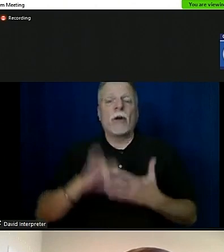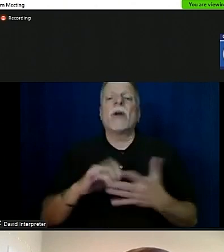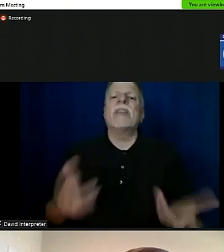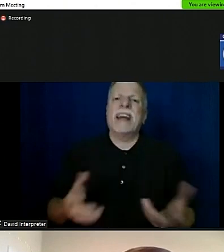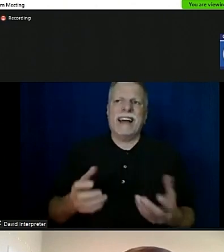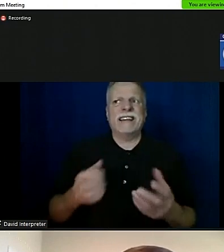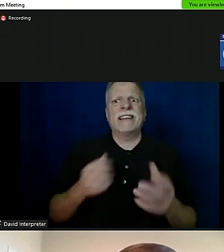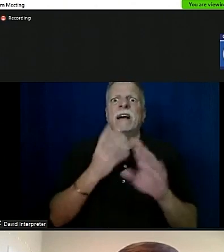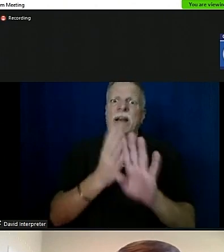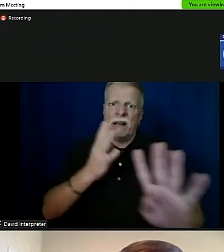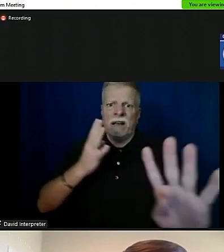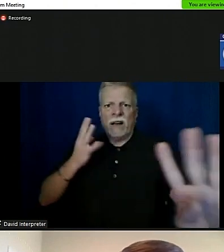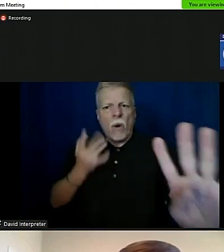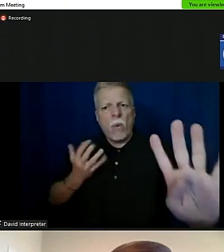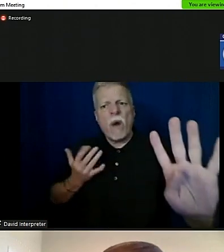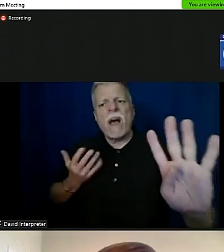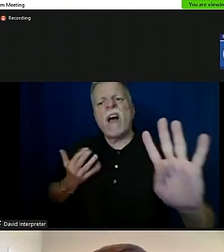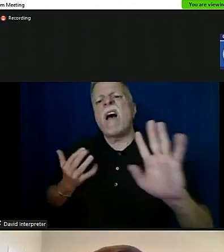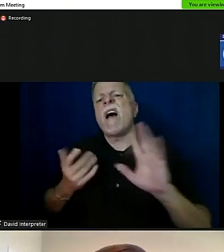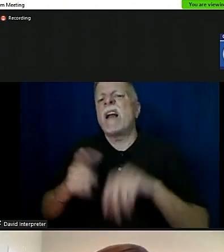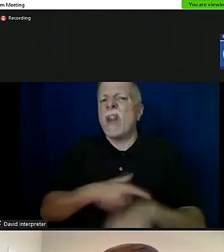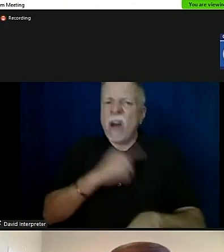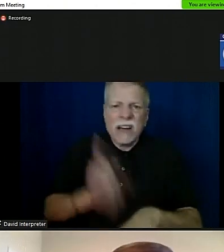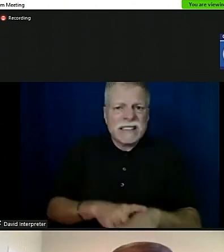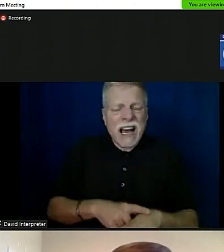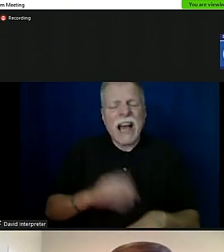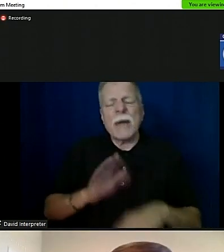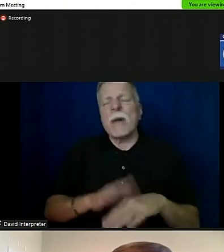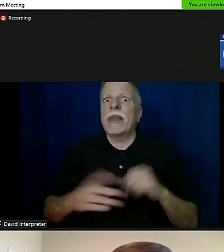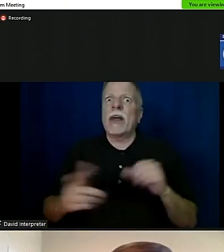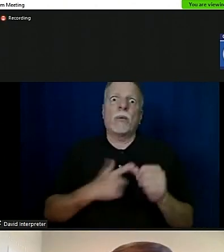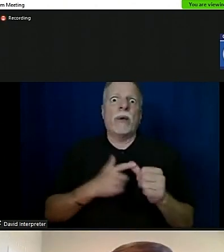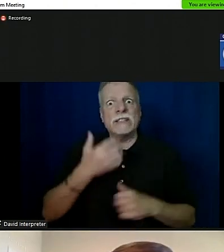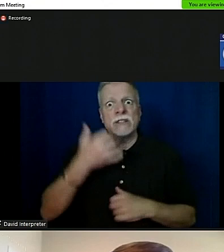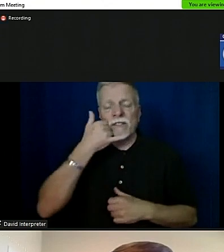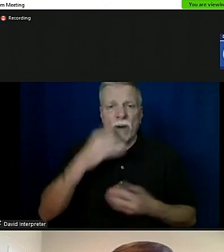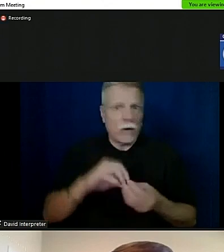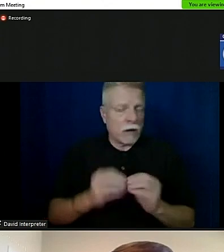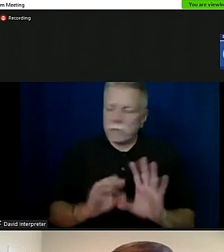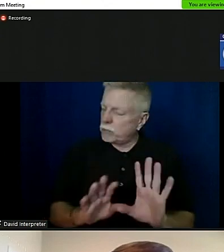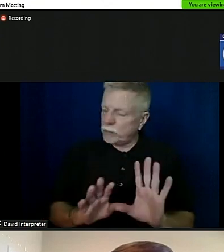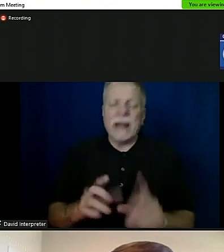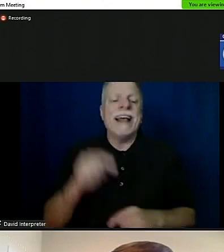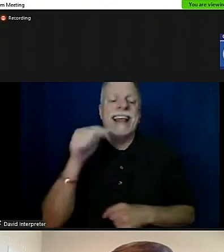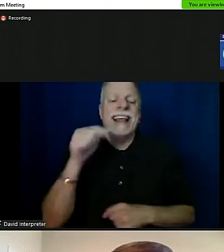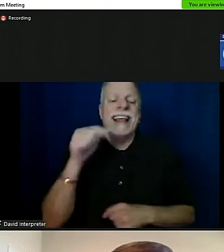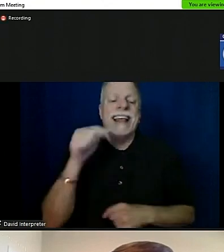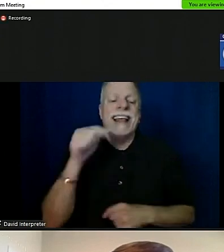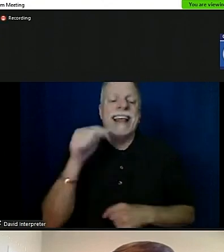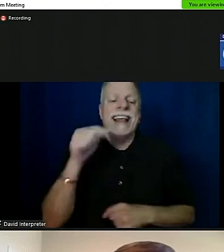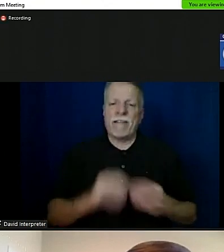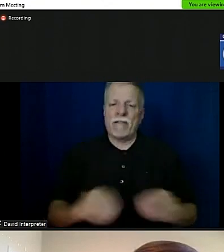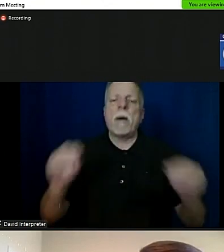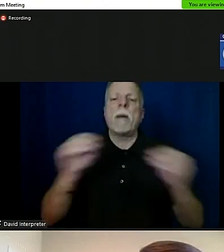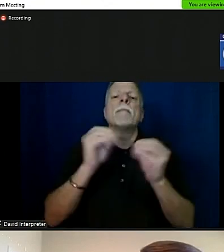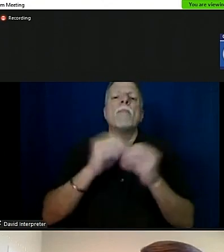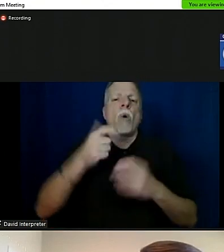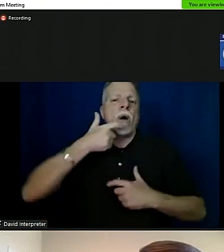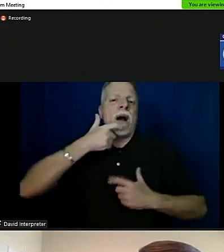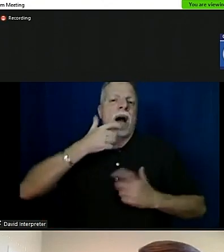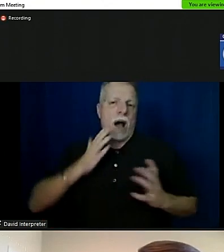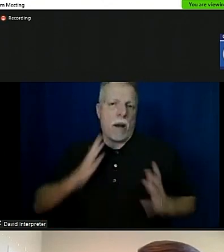times on the original hotline. This new hotline that we've stood up will have significantly more operators, and therefore will have a